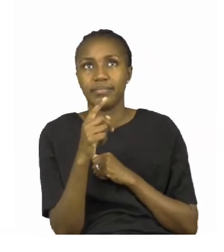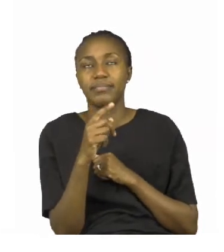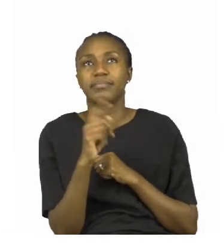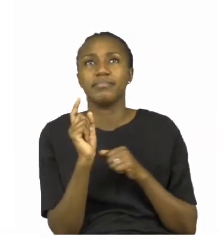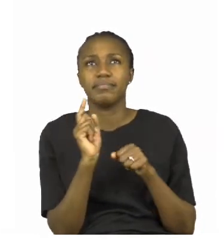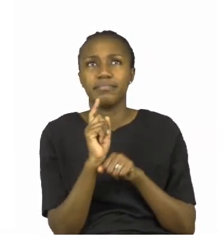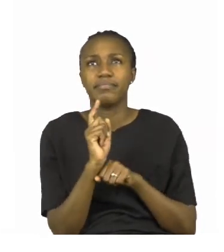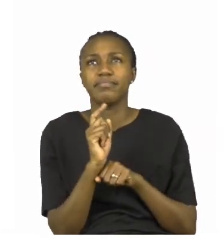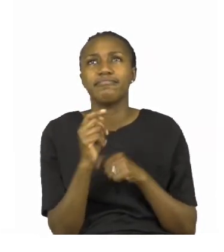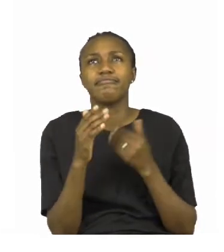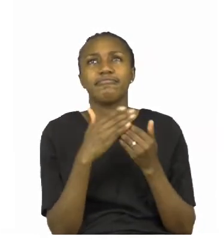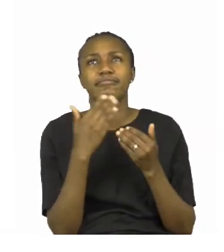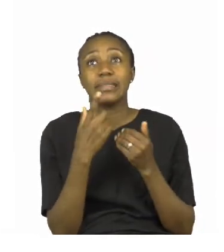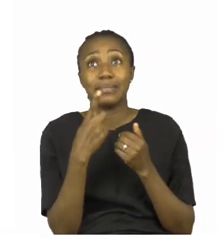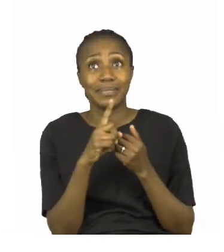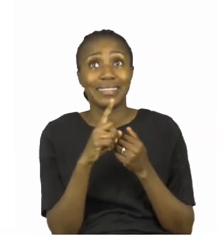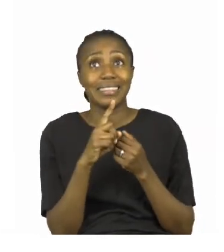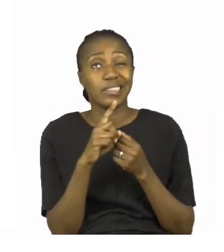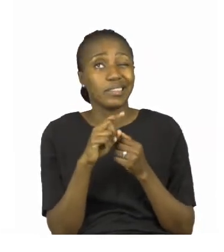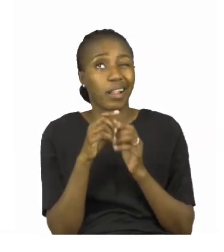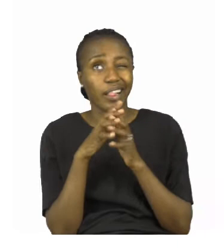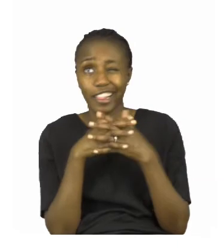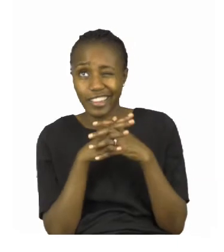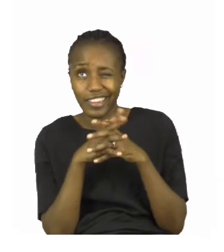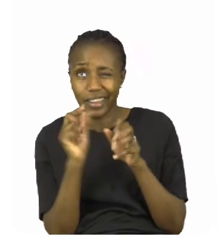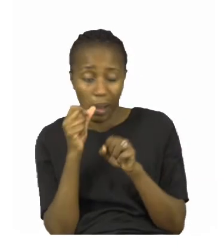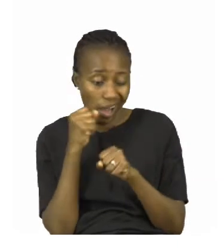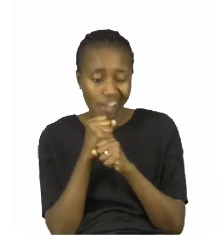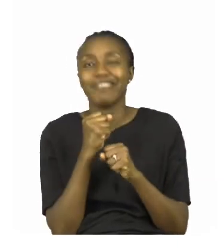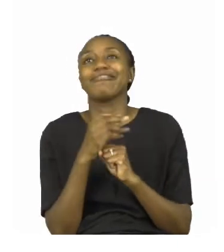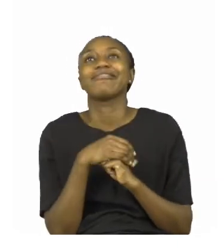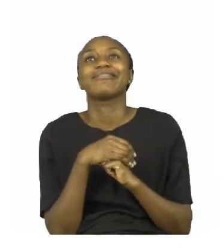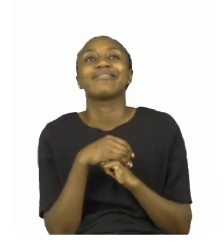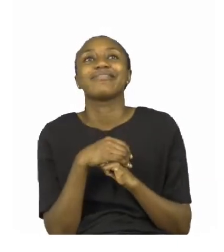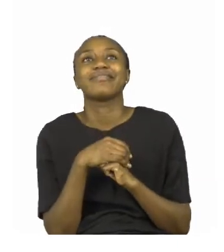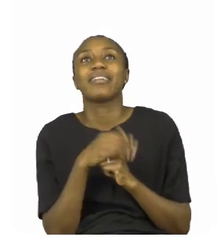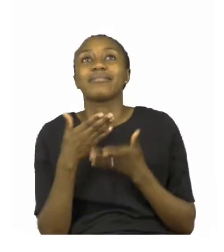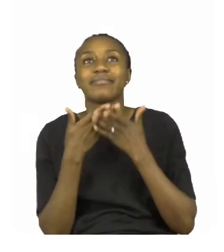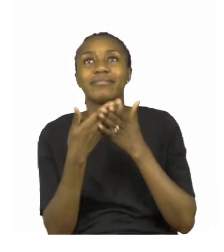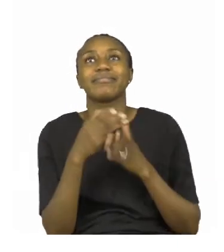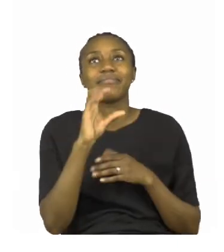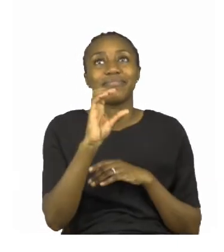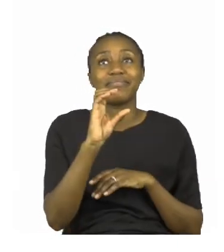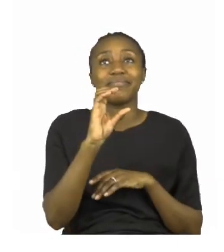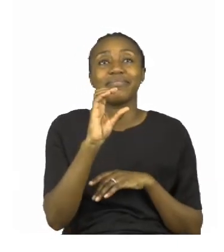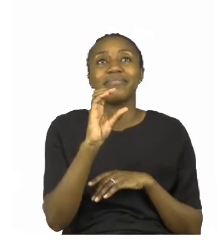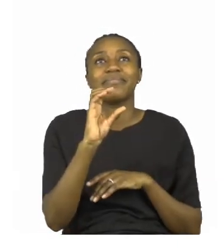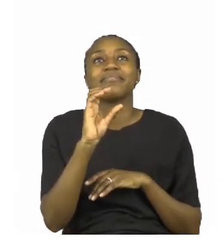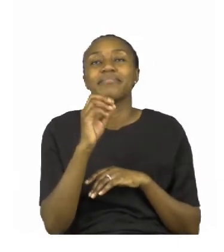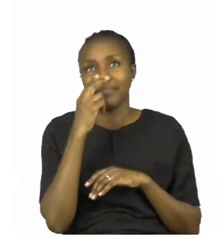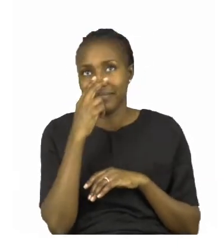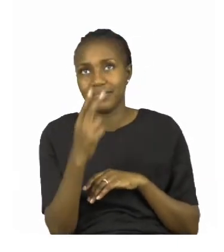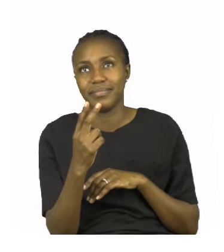really easy, but it gets a little harder as we go. So we're going to do C together. Let's